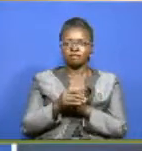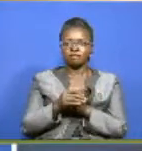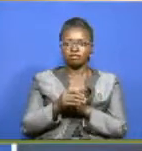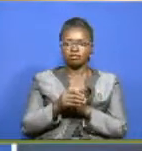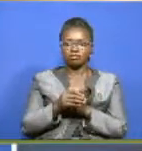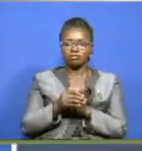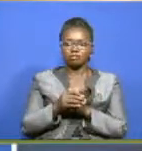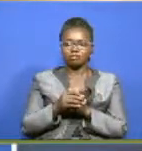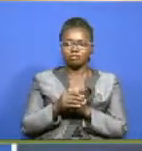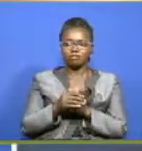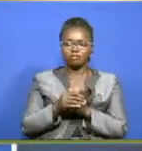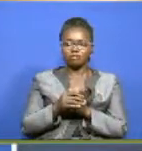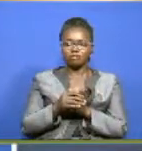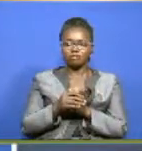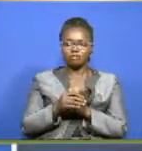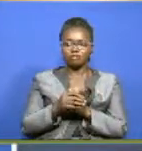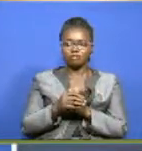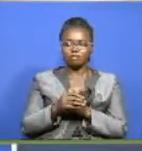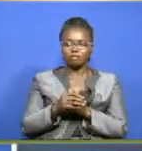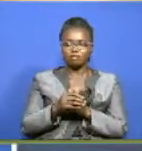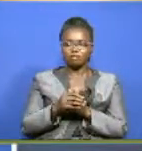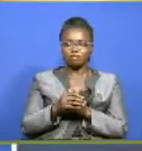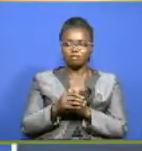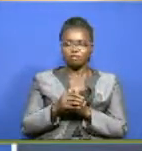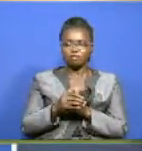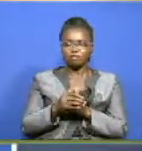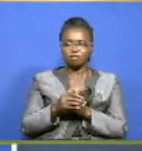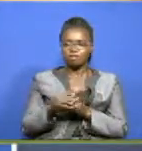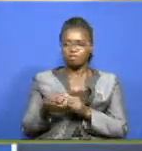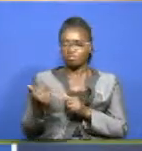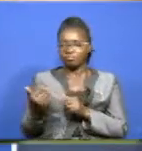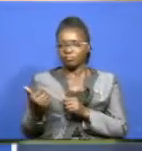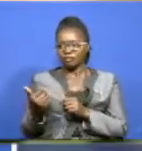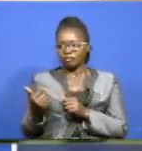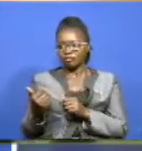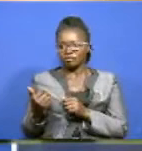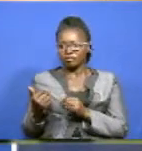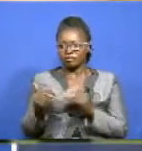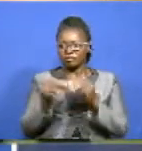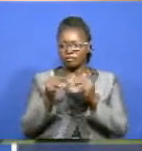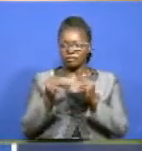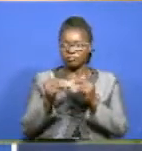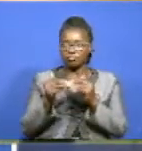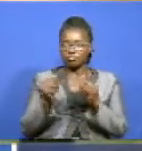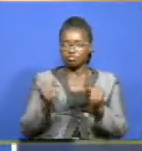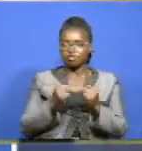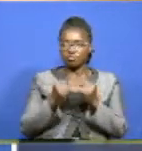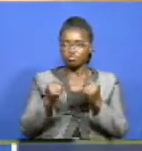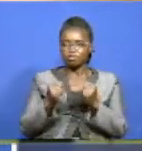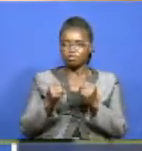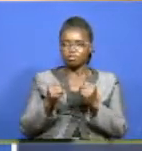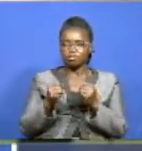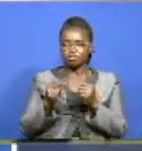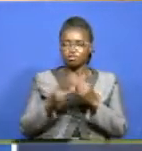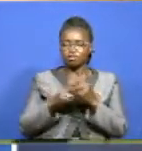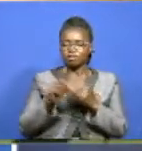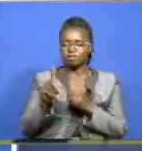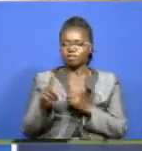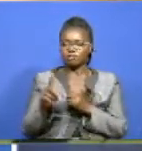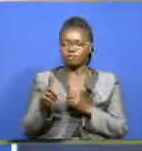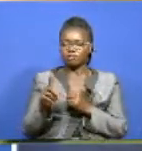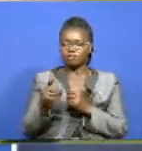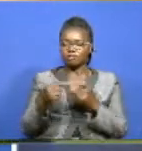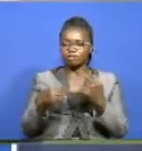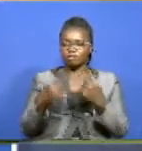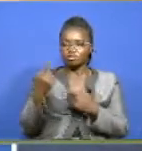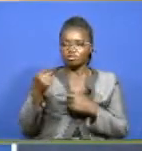Railways, Windsor's Riz Charania and Muthaiga's Greg Snow were on level par 71. Magical Kenya Open winner Justin Harding